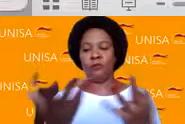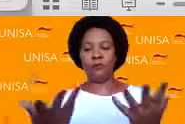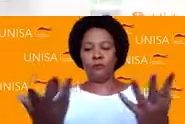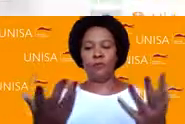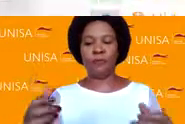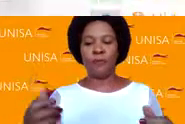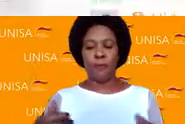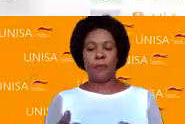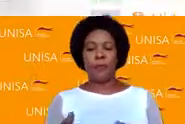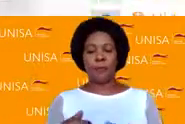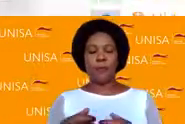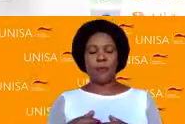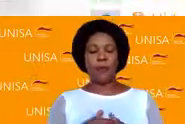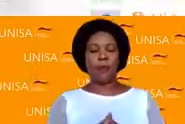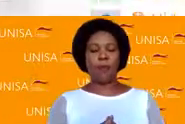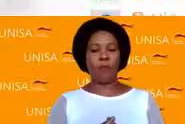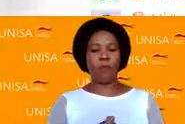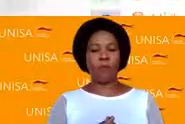So you simply visit